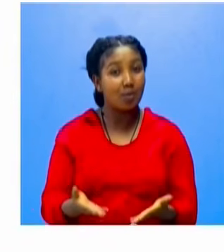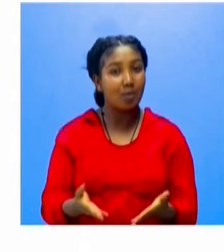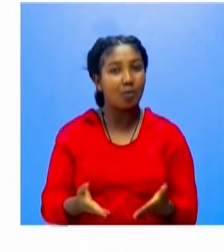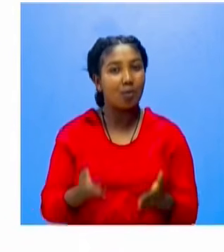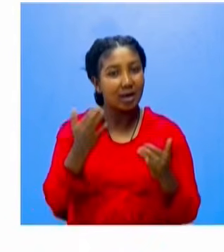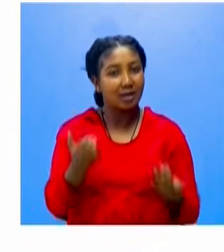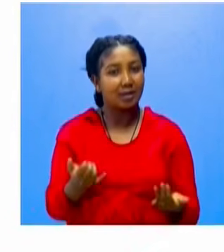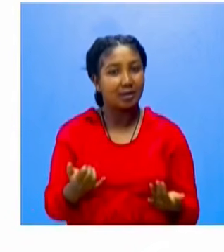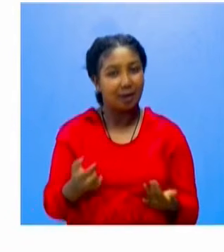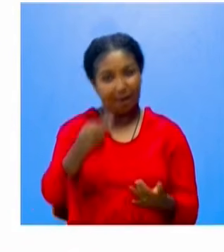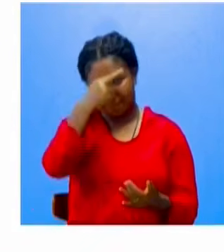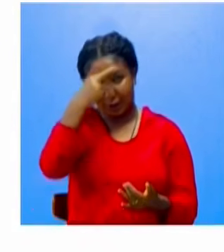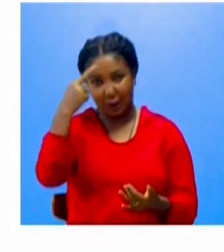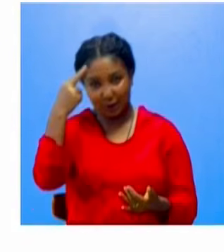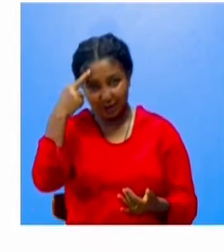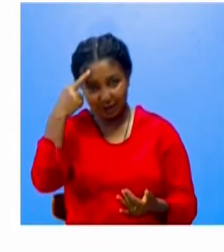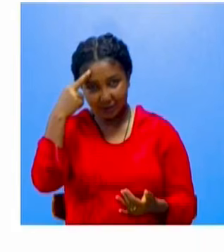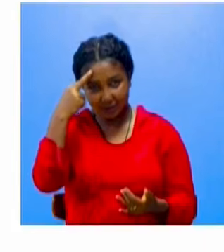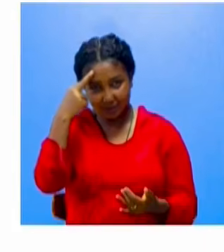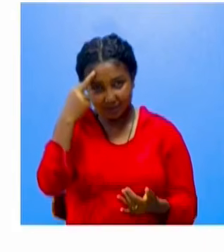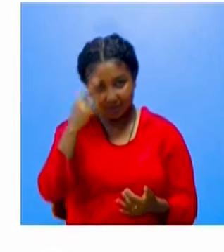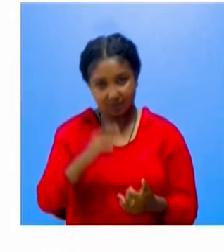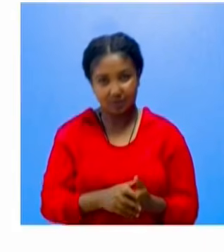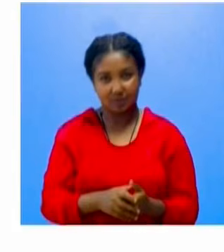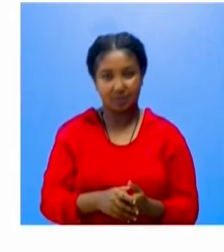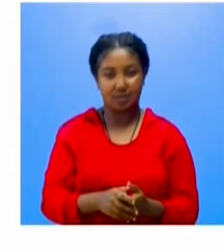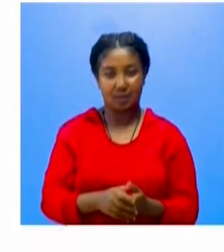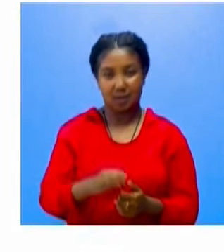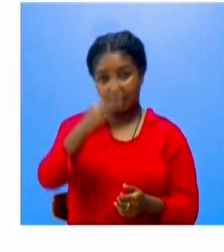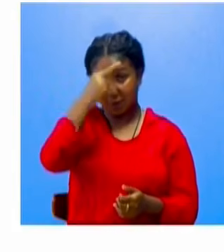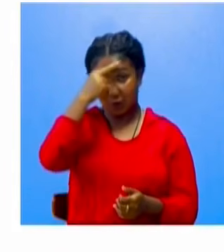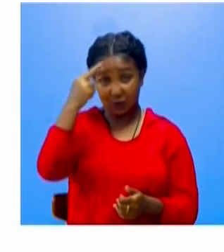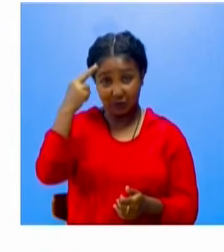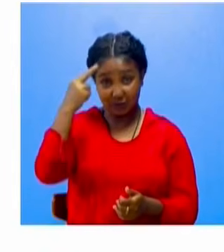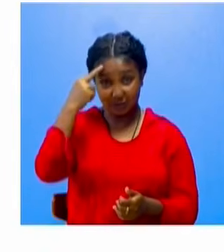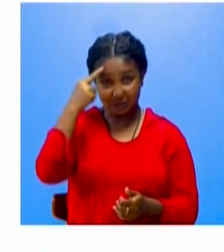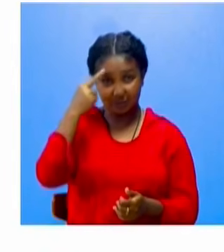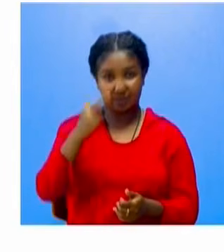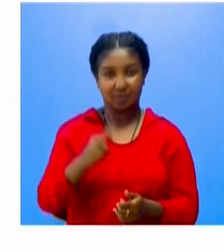Why? Because, yeah, because